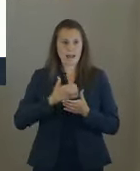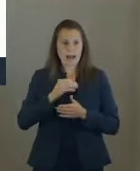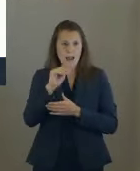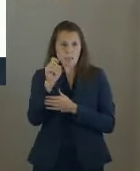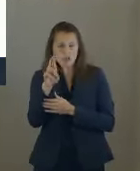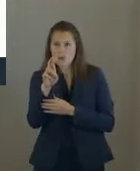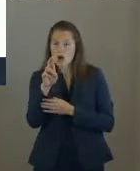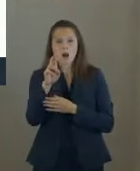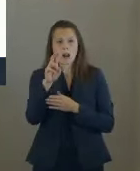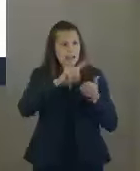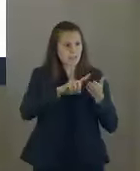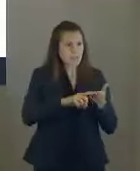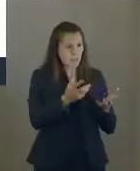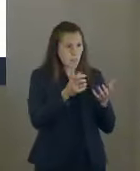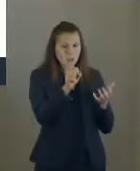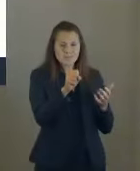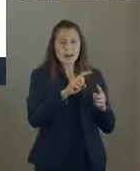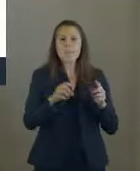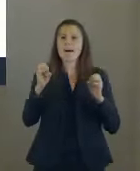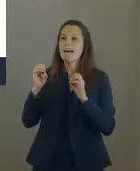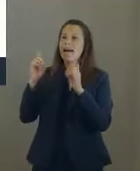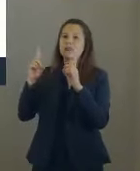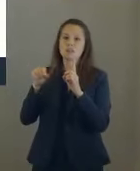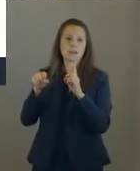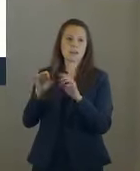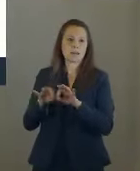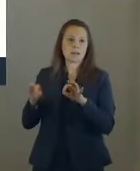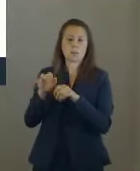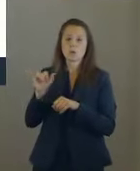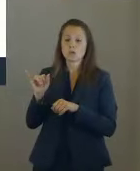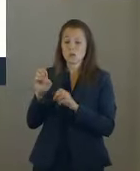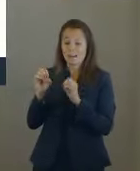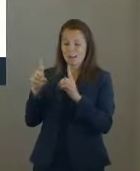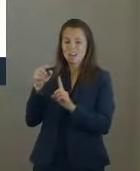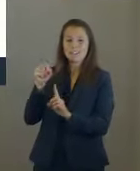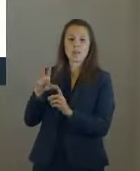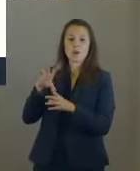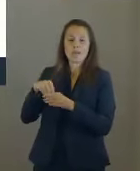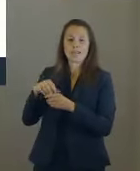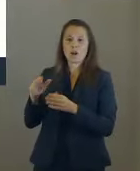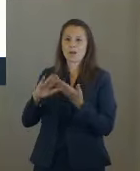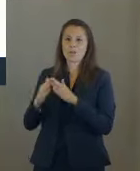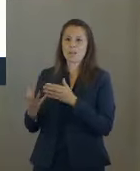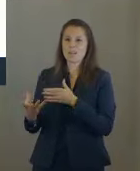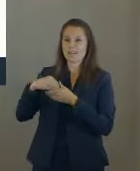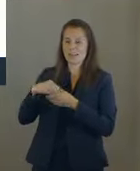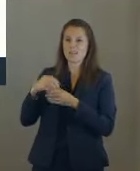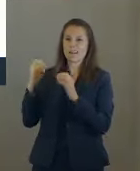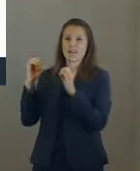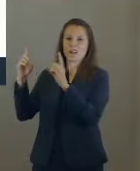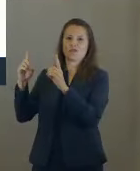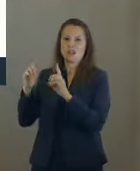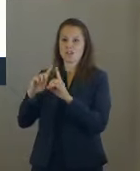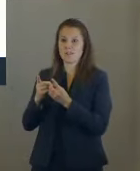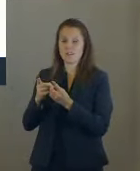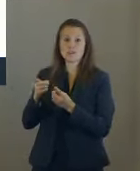is not only to investigate, but educate. And the education is done through our community engagement division and our education division. This will immensely help